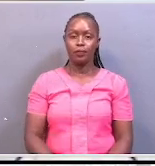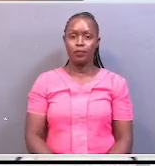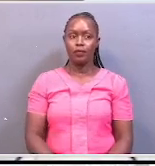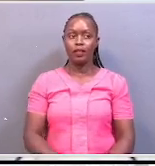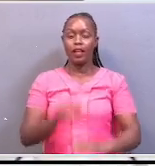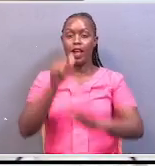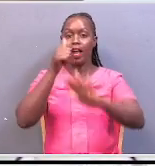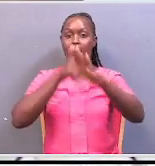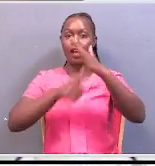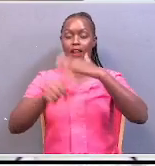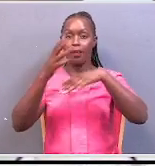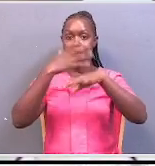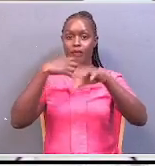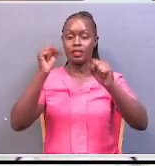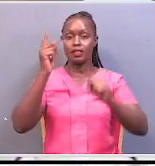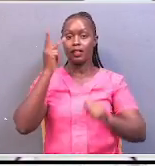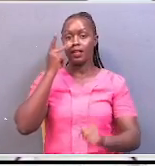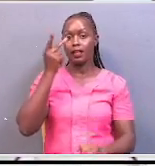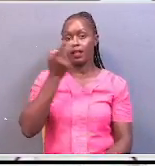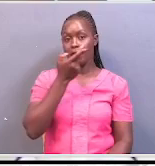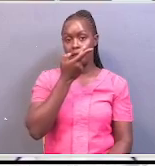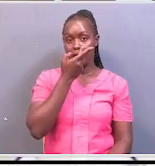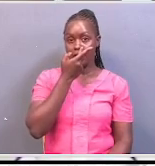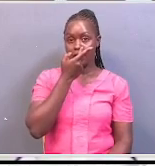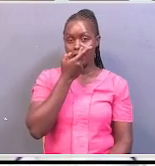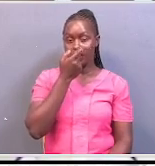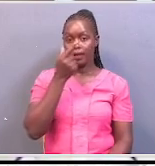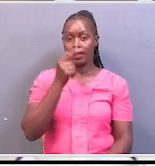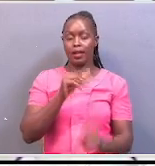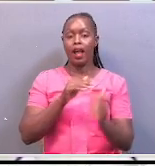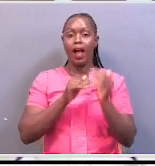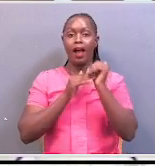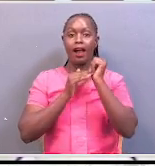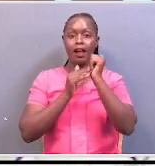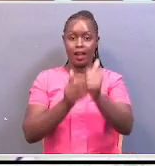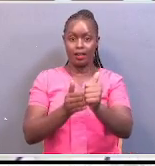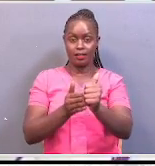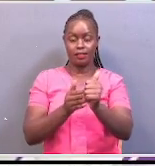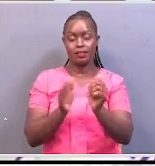under President Kibaki's guidance,